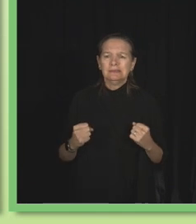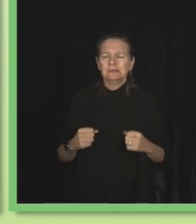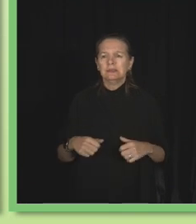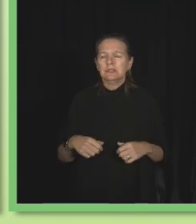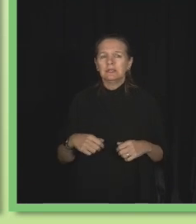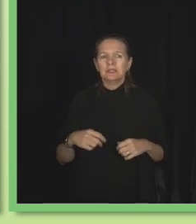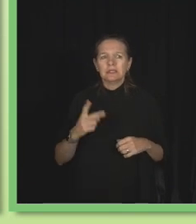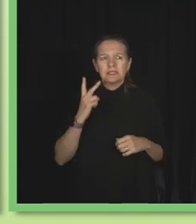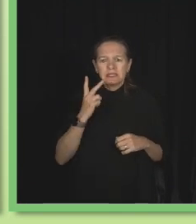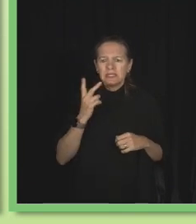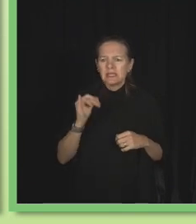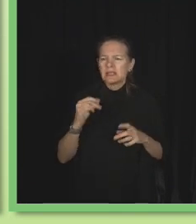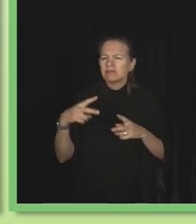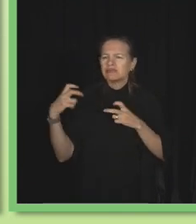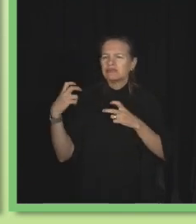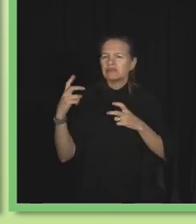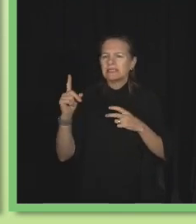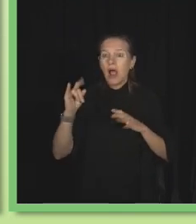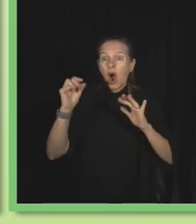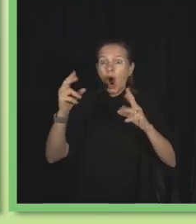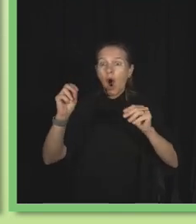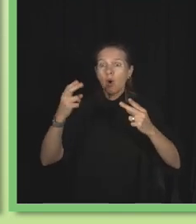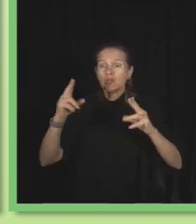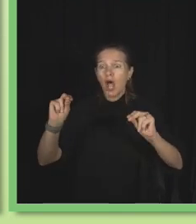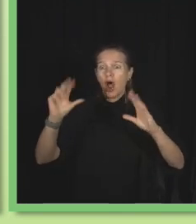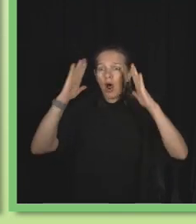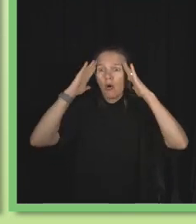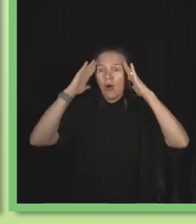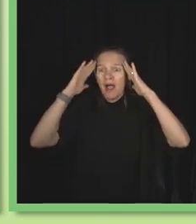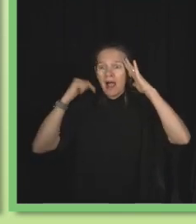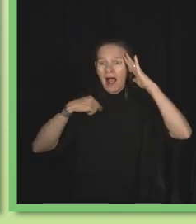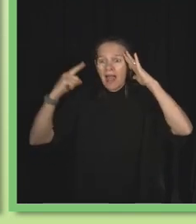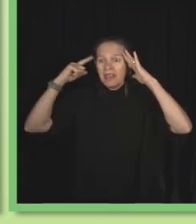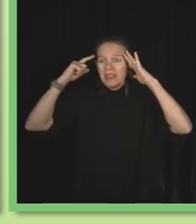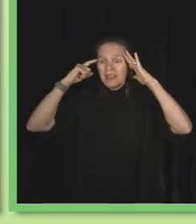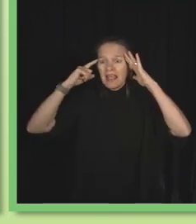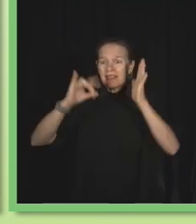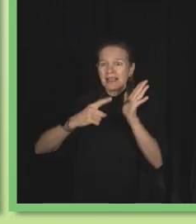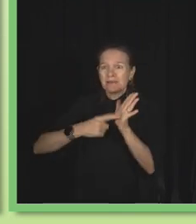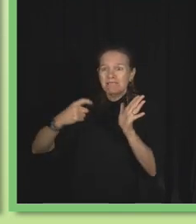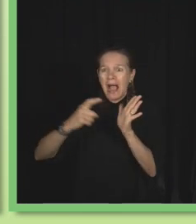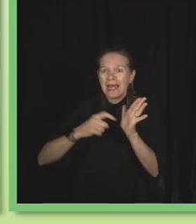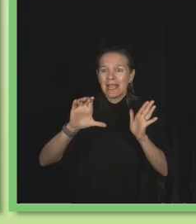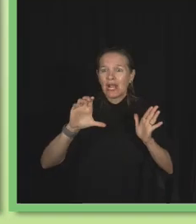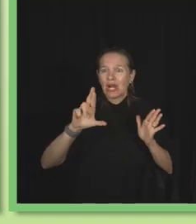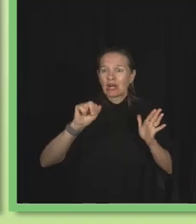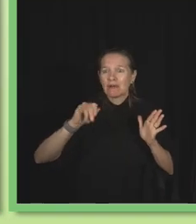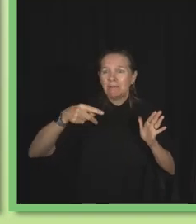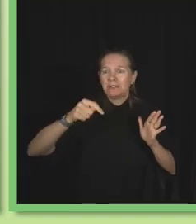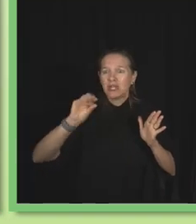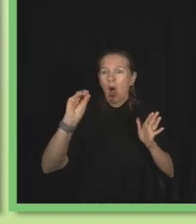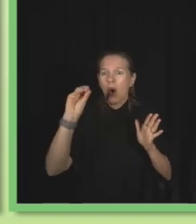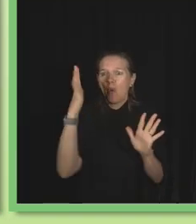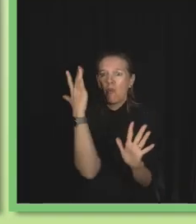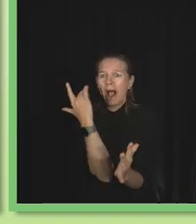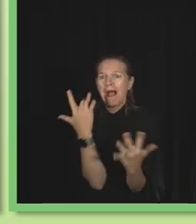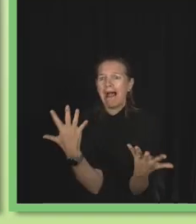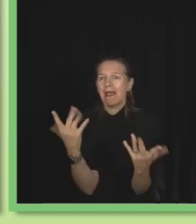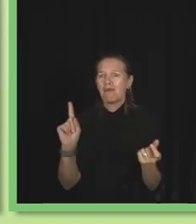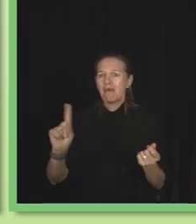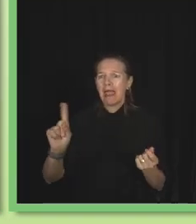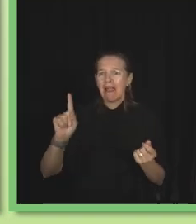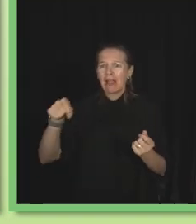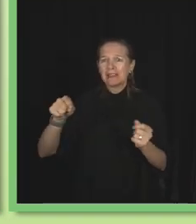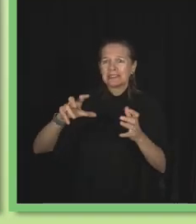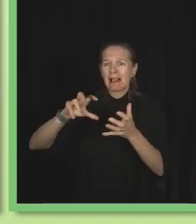it's exfiltrating data. Oh no, I think it's mining crypto. But why? Where? This